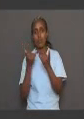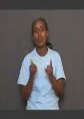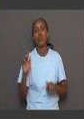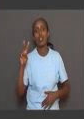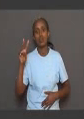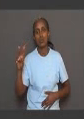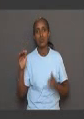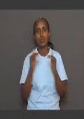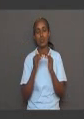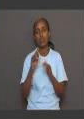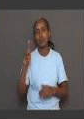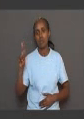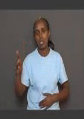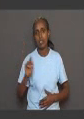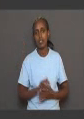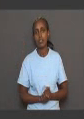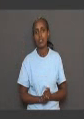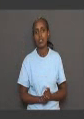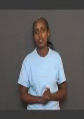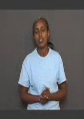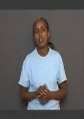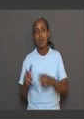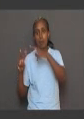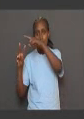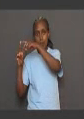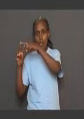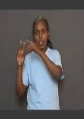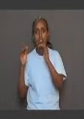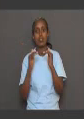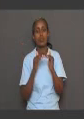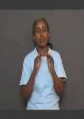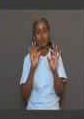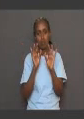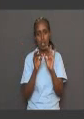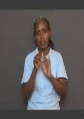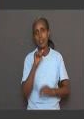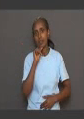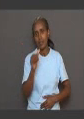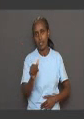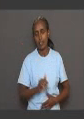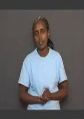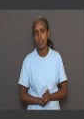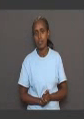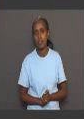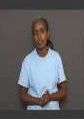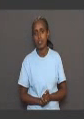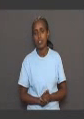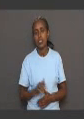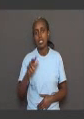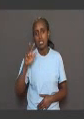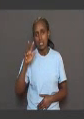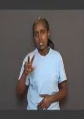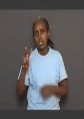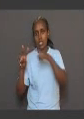pi over 2 is 1. Of pi is undefined.